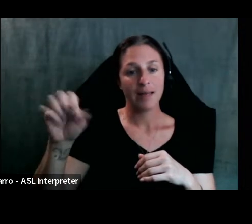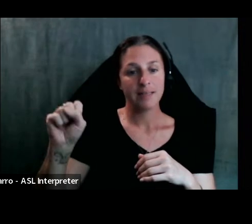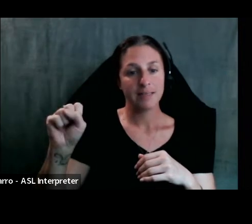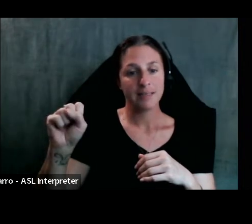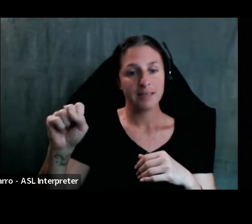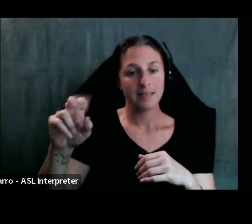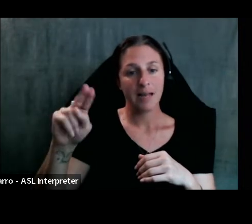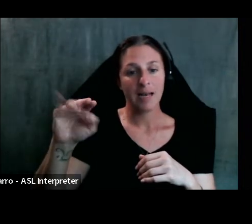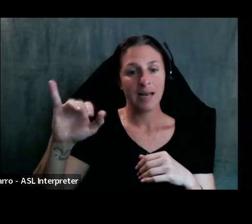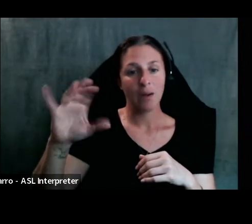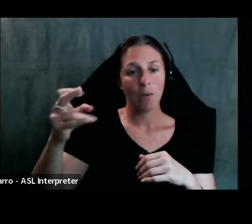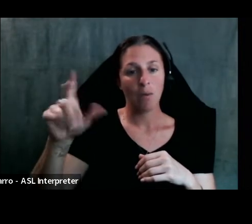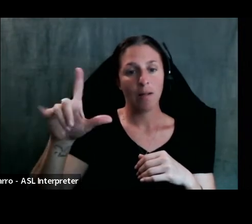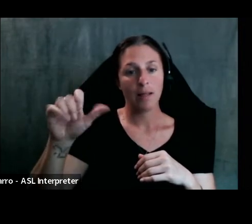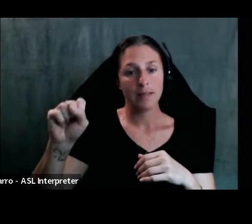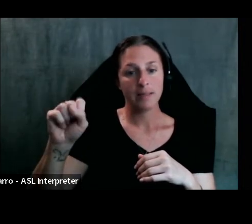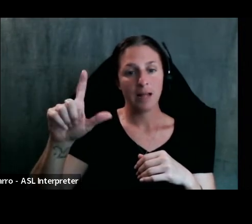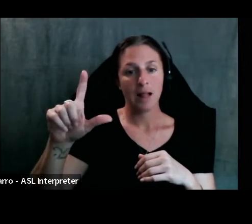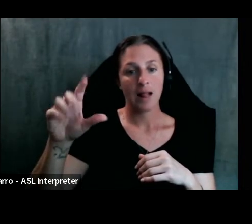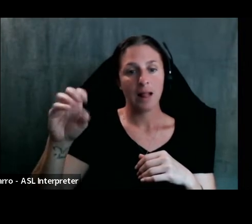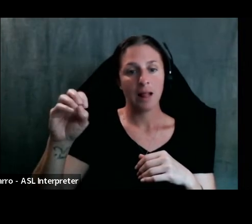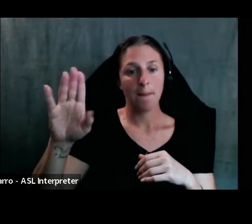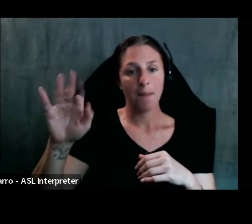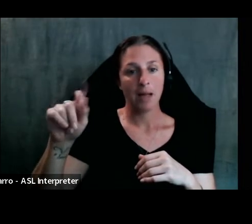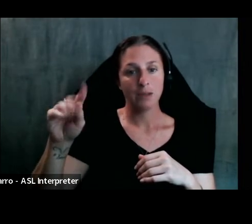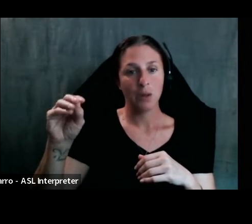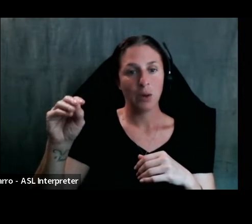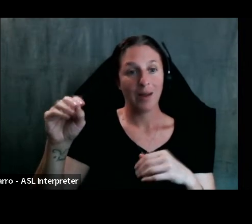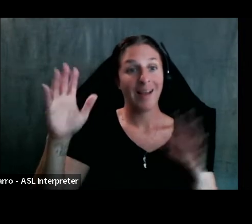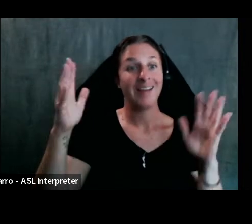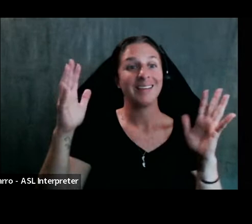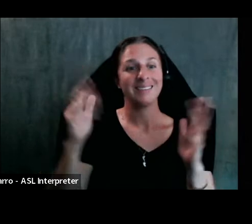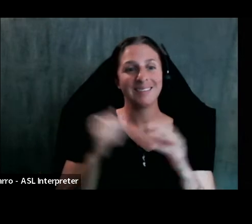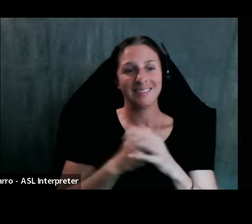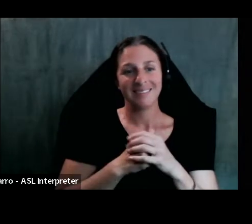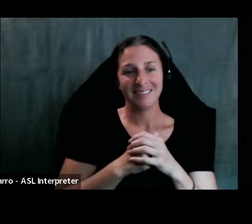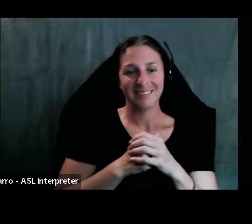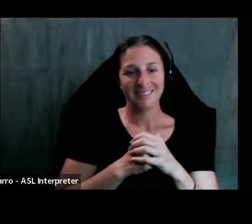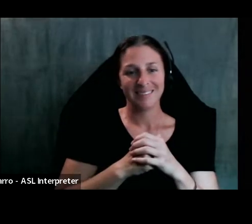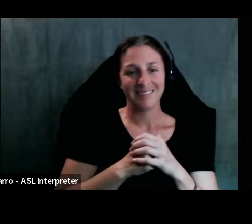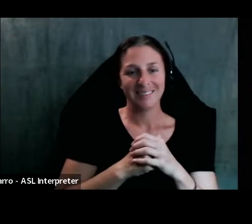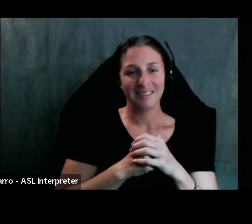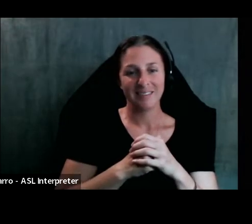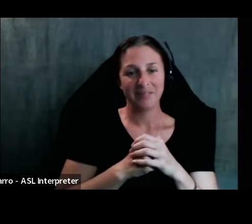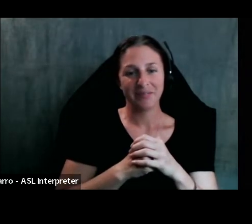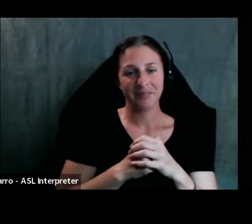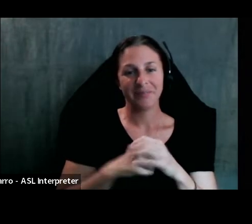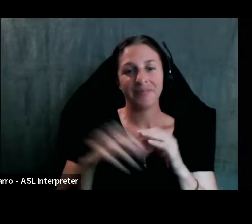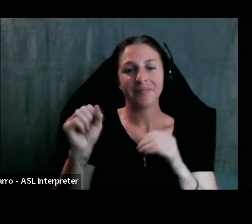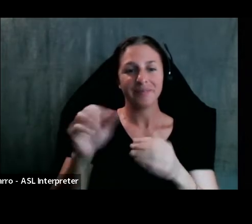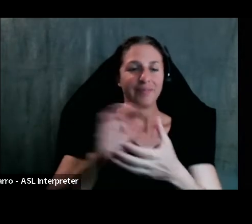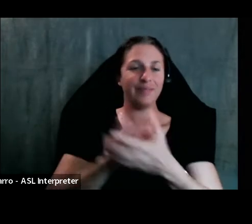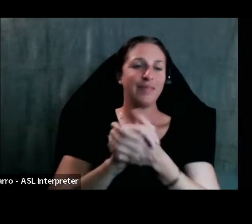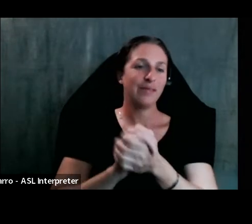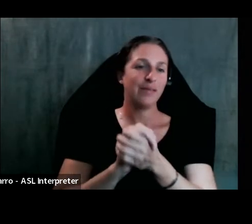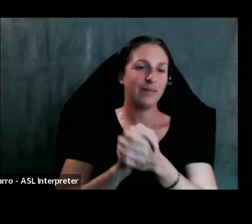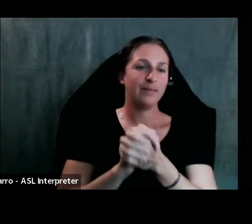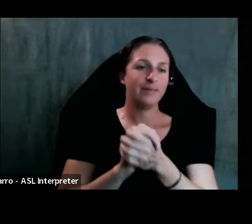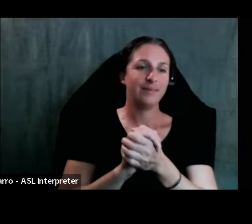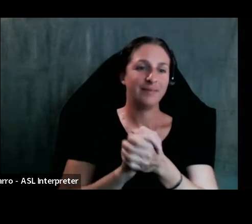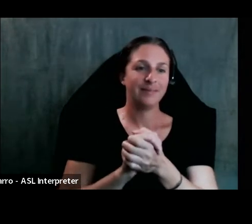Nicholas Lobato. Oh, yes. Yes. Congratulations.